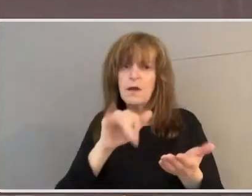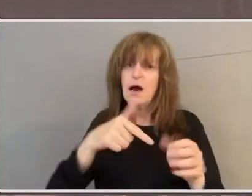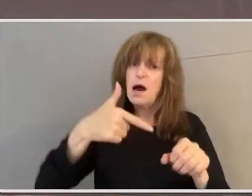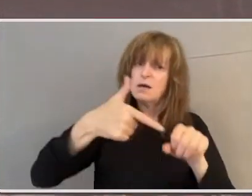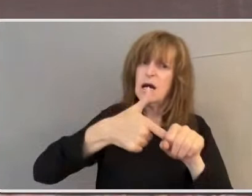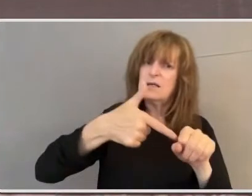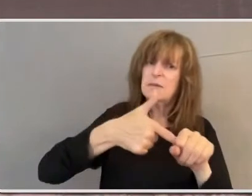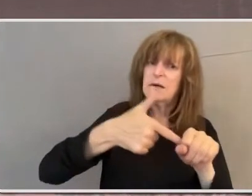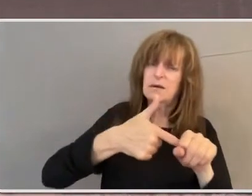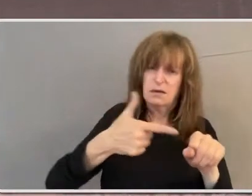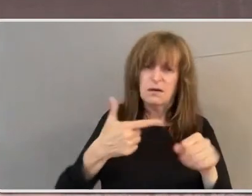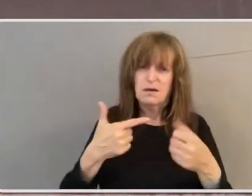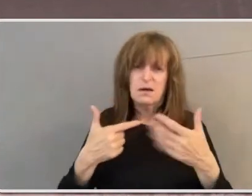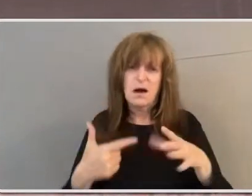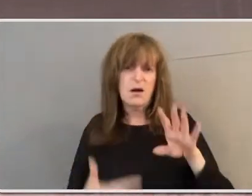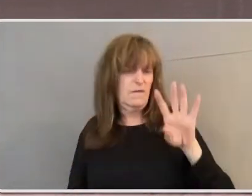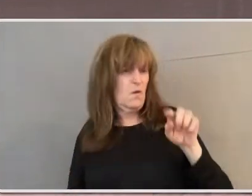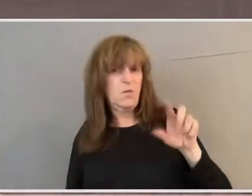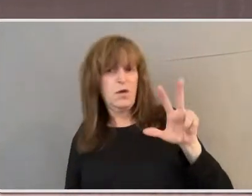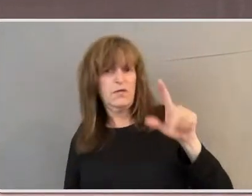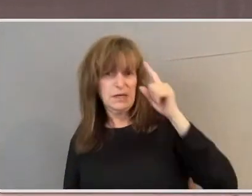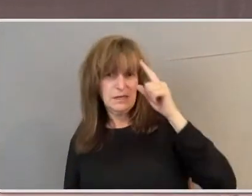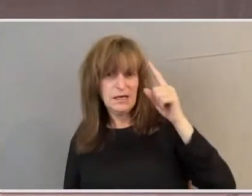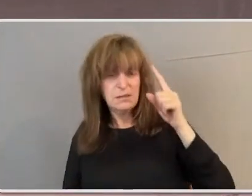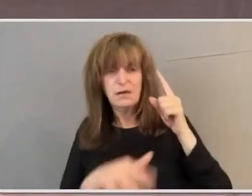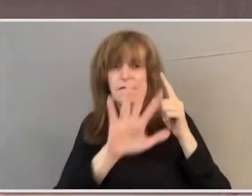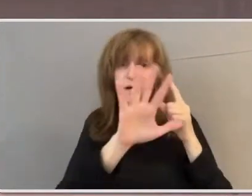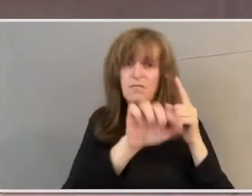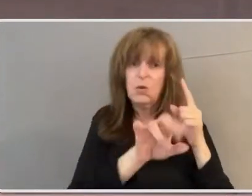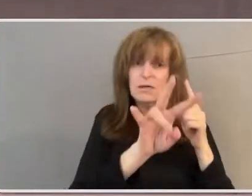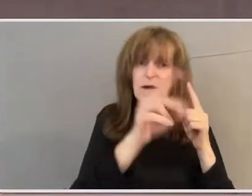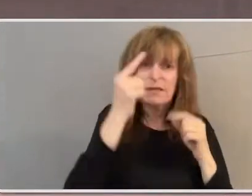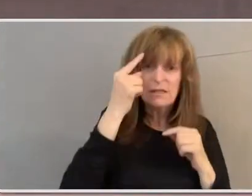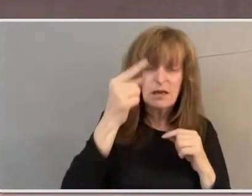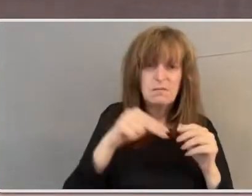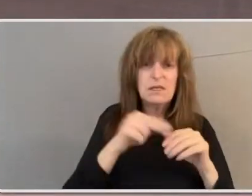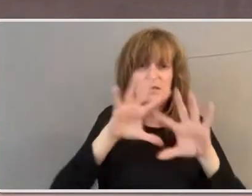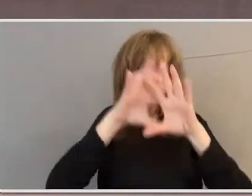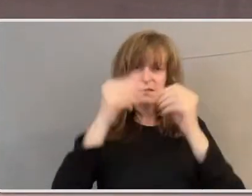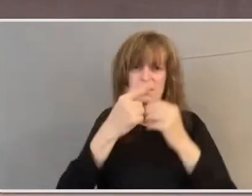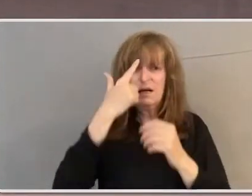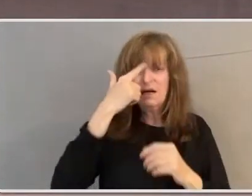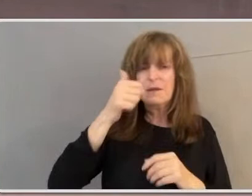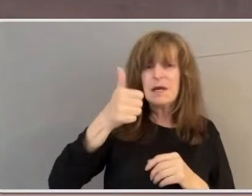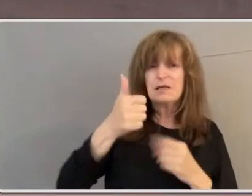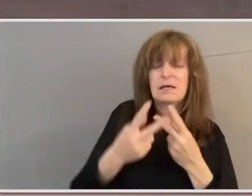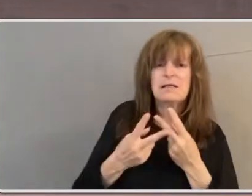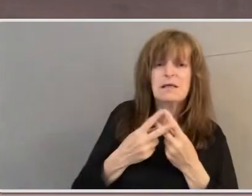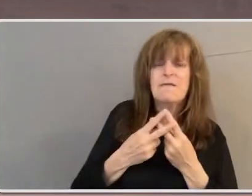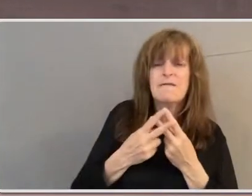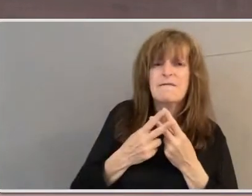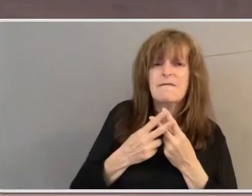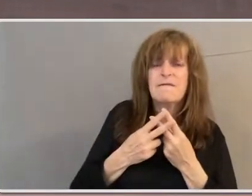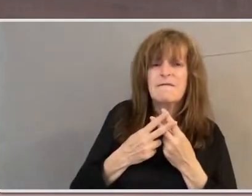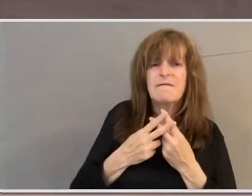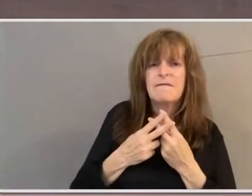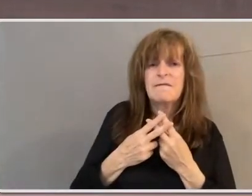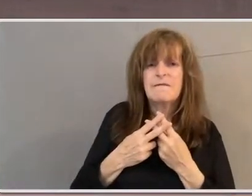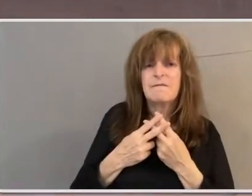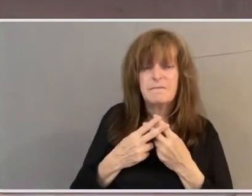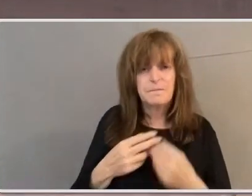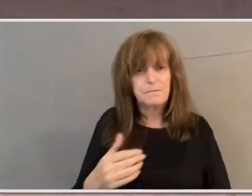total savings to 10 cents per litre. Friends, serving as your premier, getting